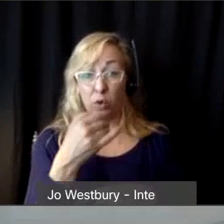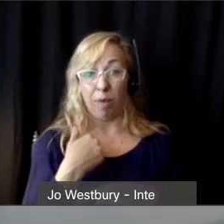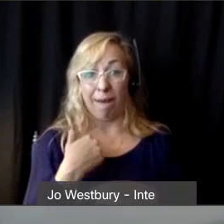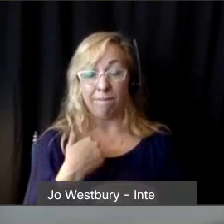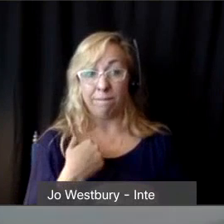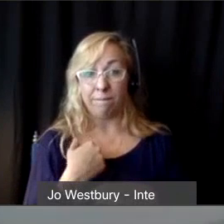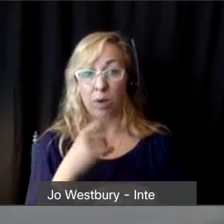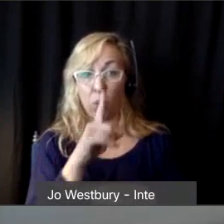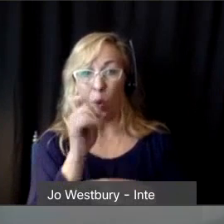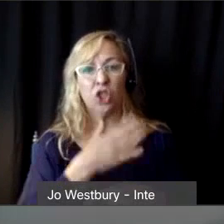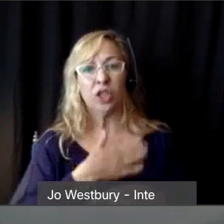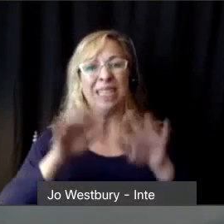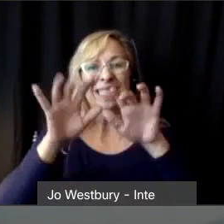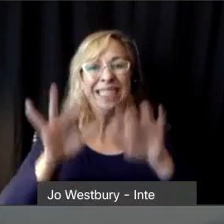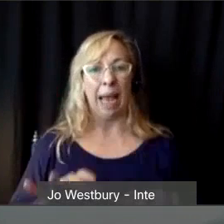the questions? Thank you.